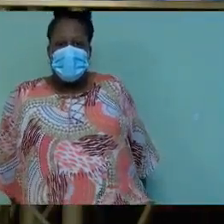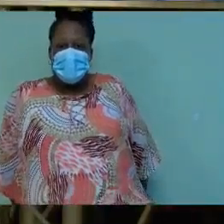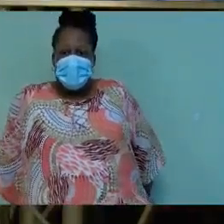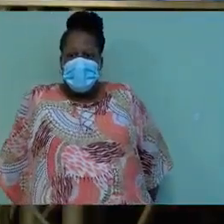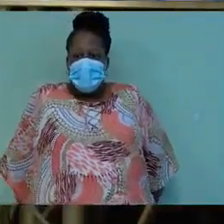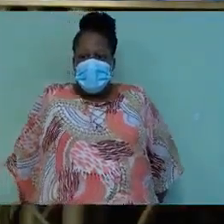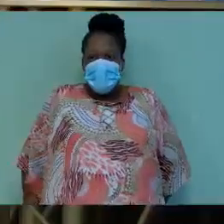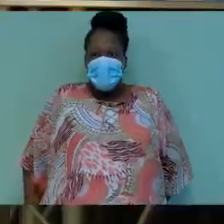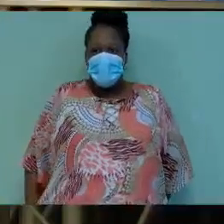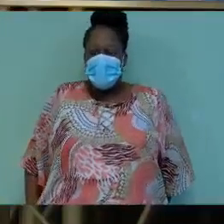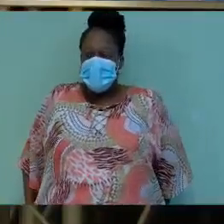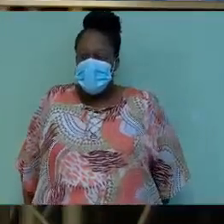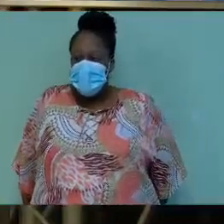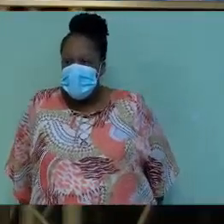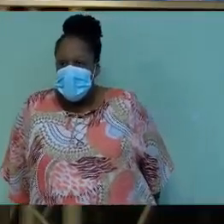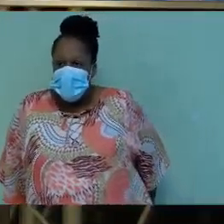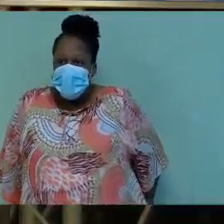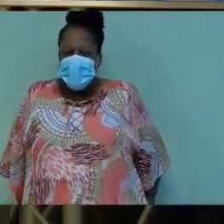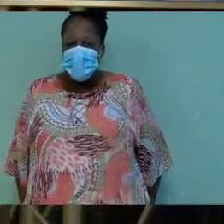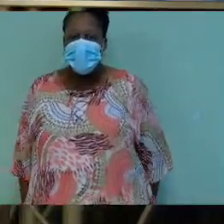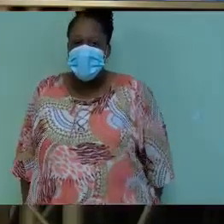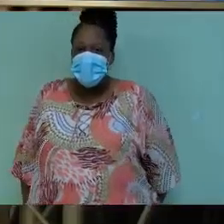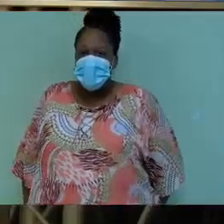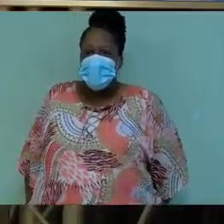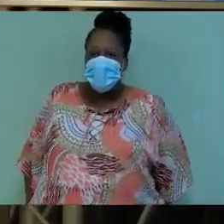Thank you very much, Mr. Samuel.